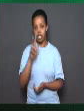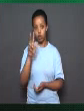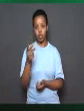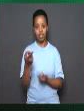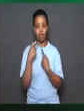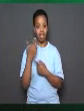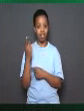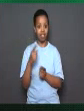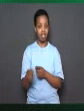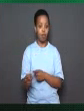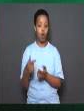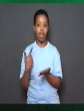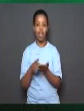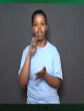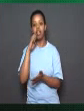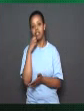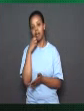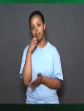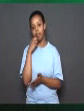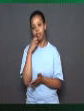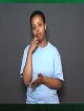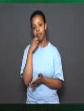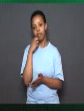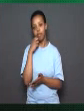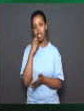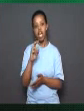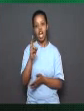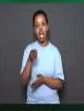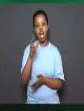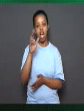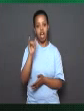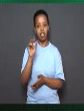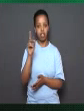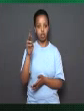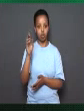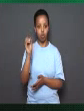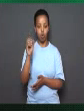3 tells us that this enzyme is a hydrolase.